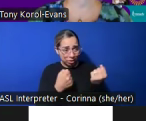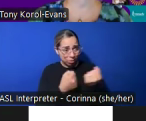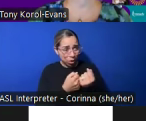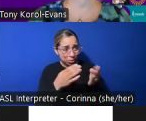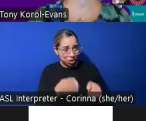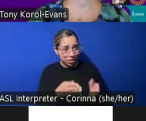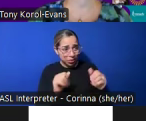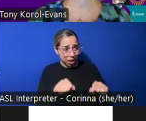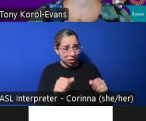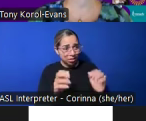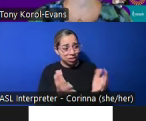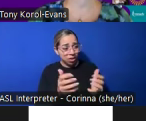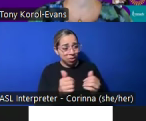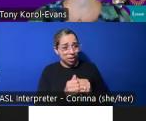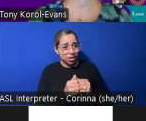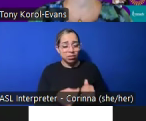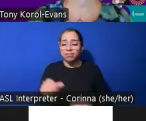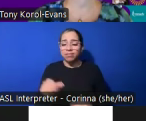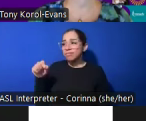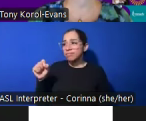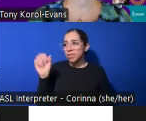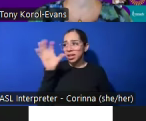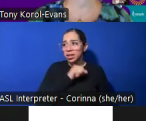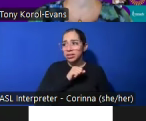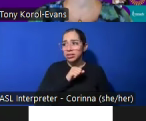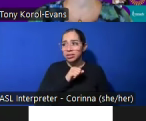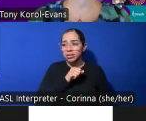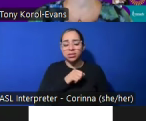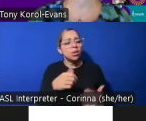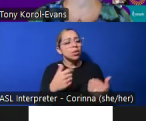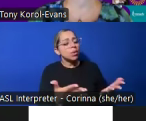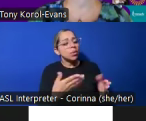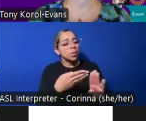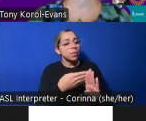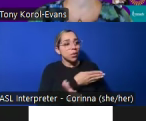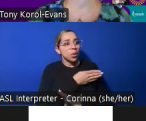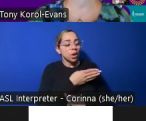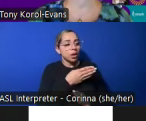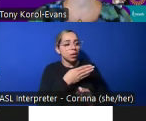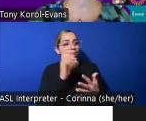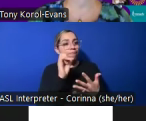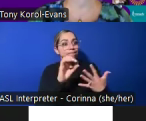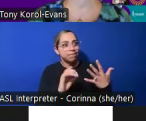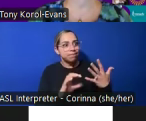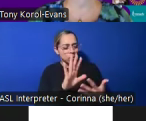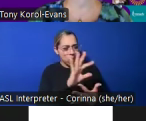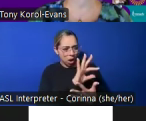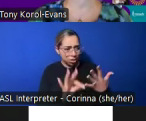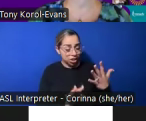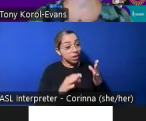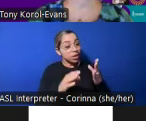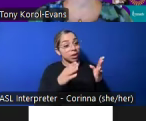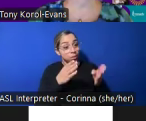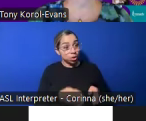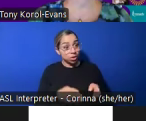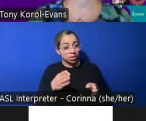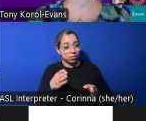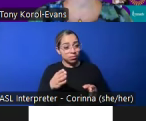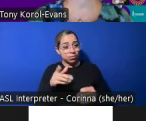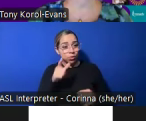Yeah, I guess. Well, so Alicia, before I get into your options, does the person who got you pregnant know that you're here